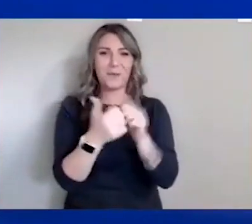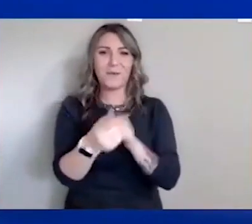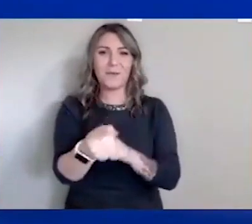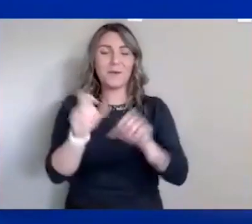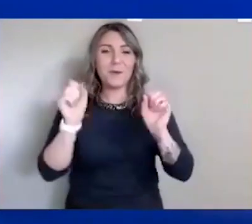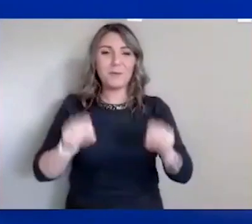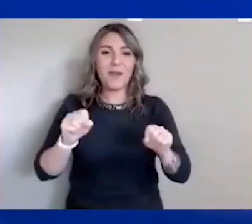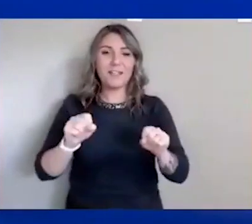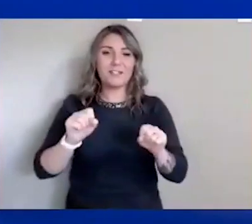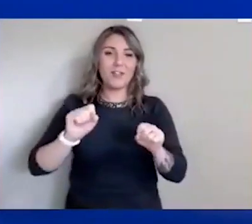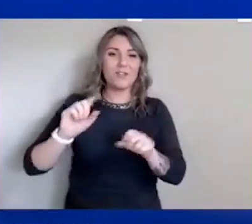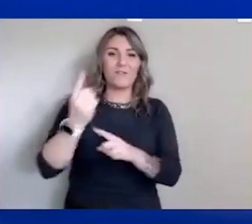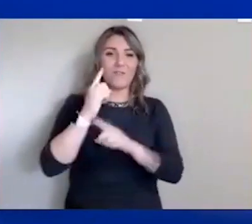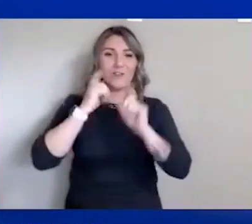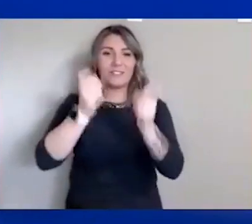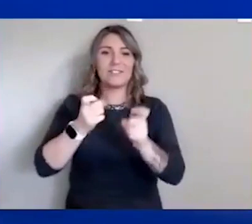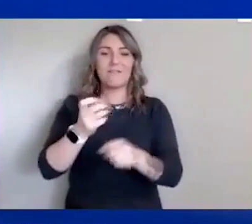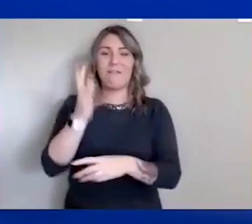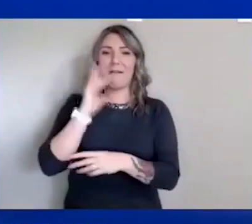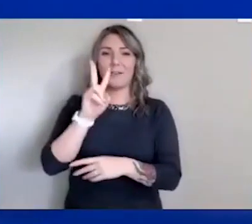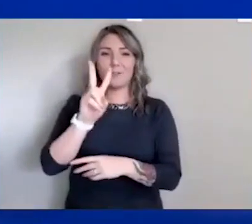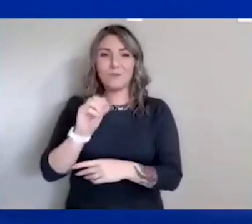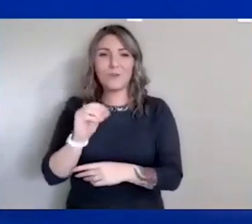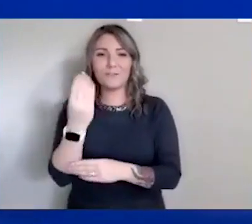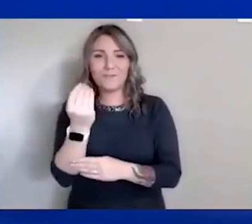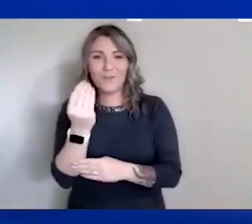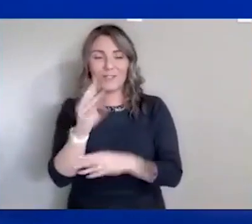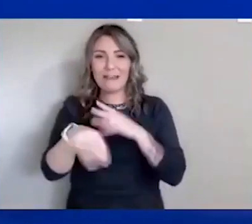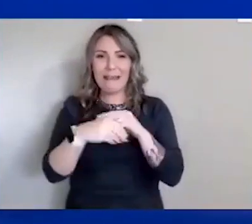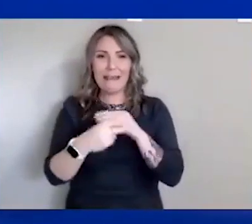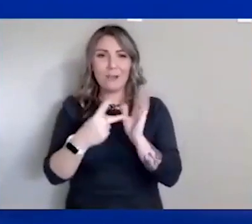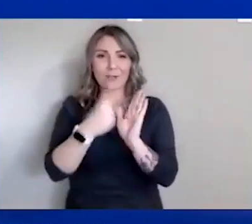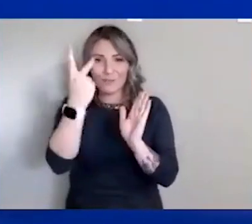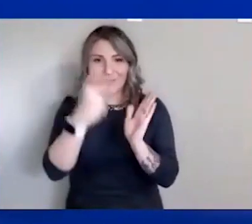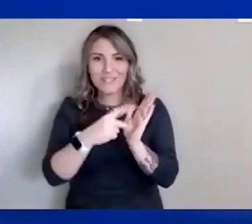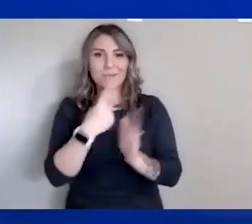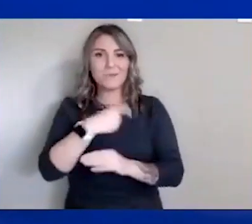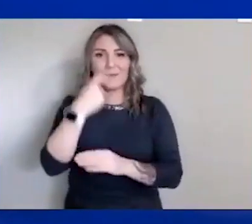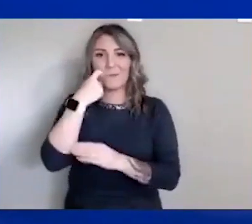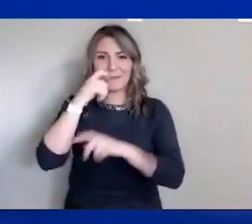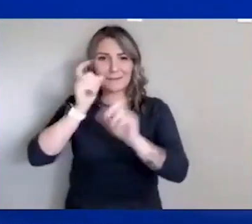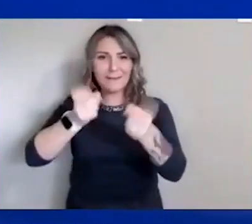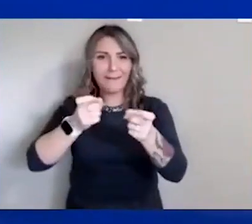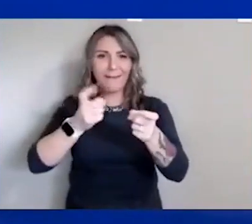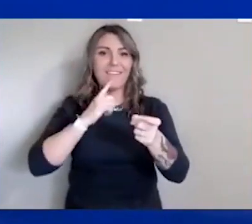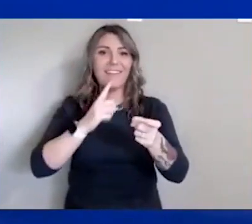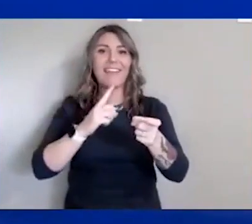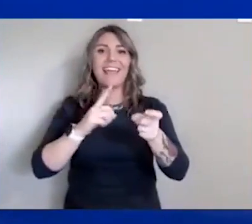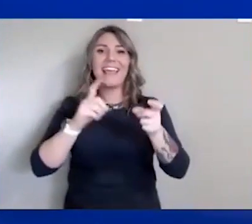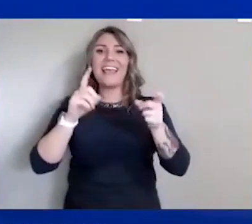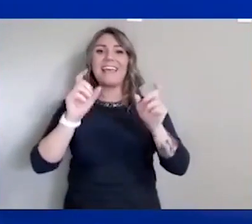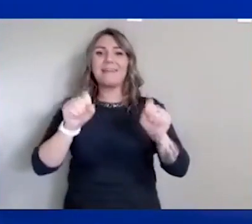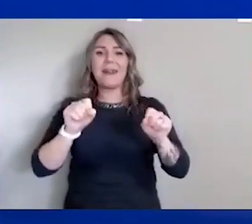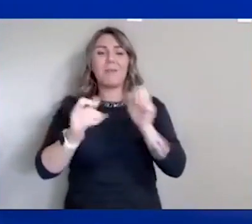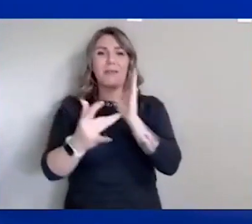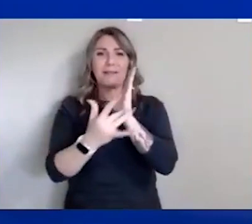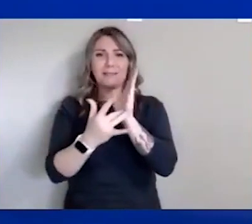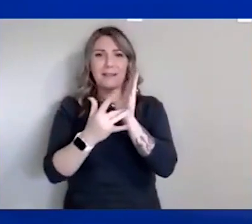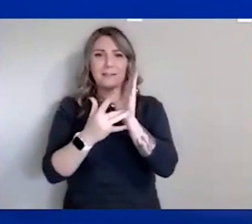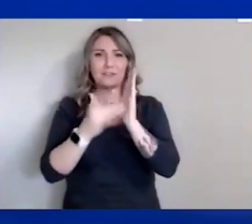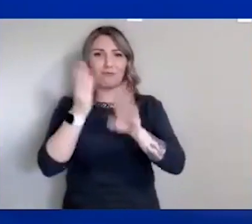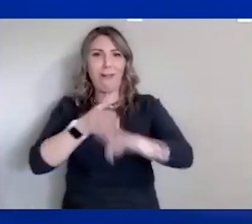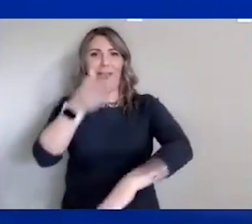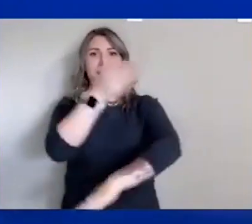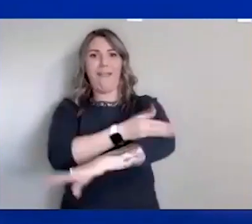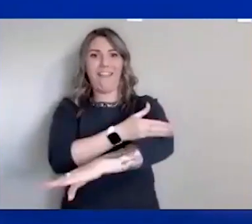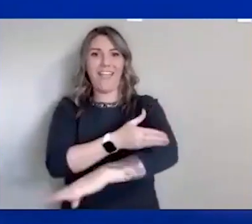was in 2014. They've added to it twice with the most recent gift, enabling a technology upgrade. I swear to God, it does look